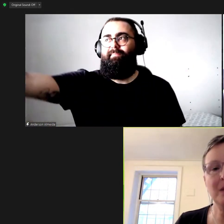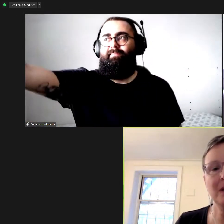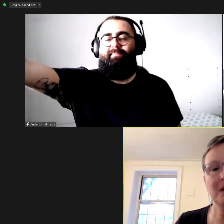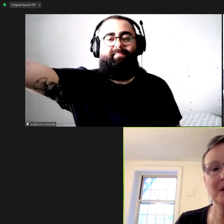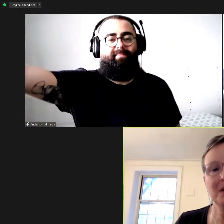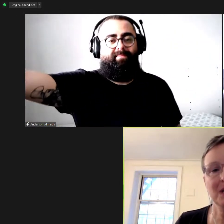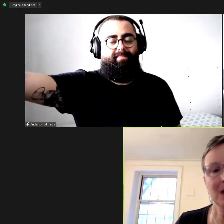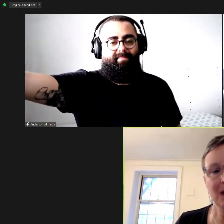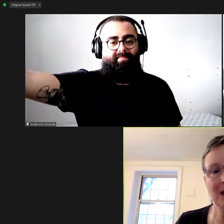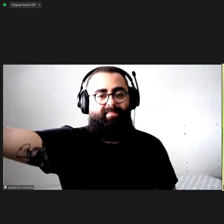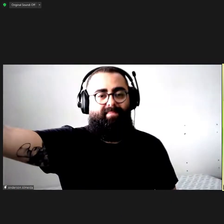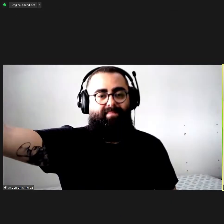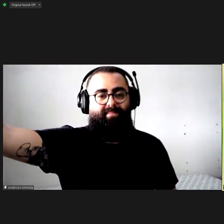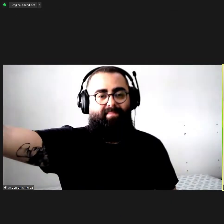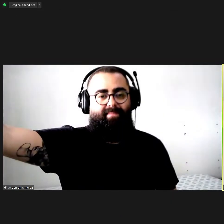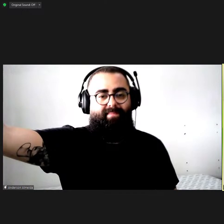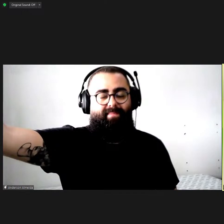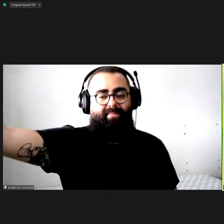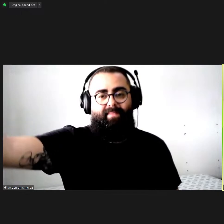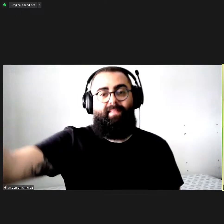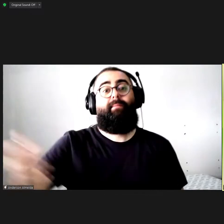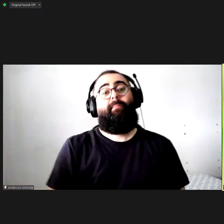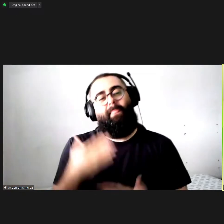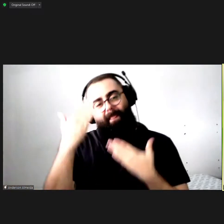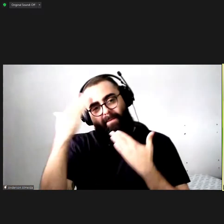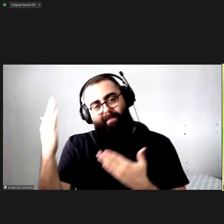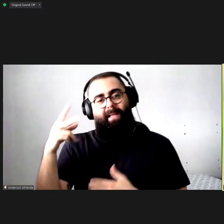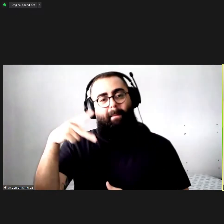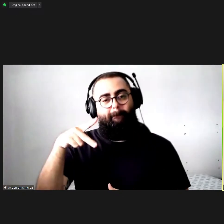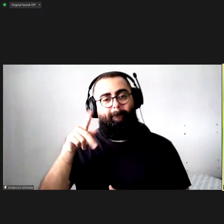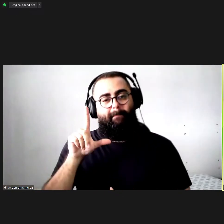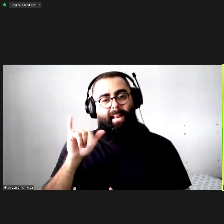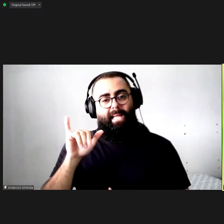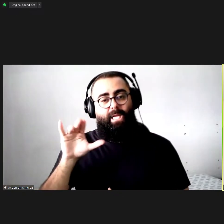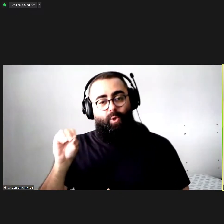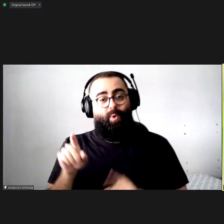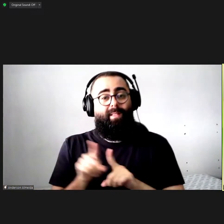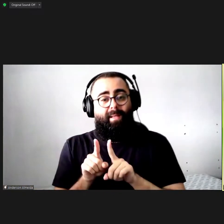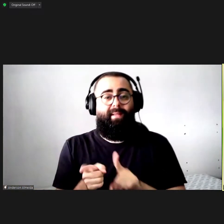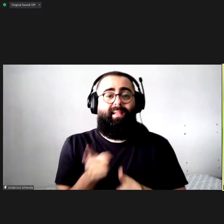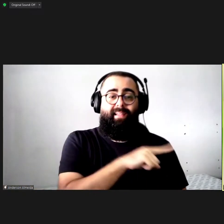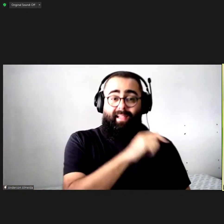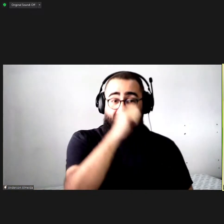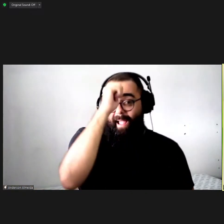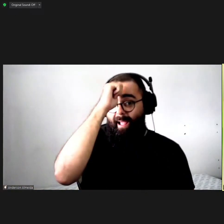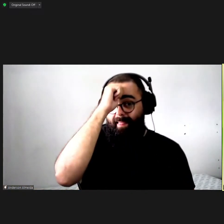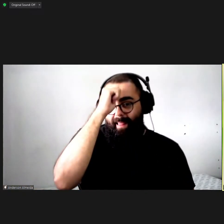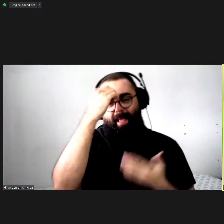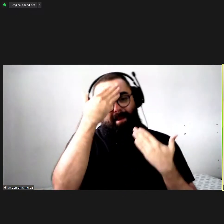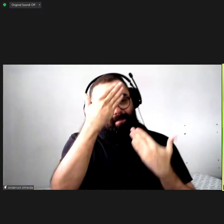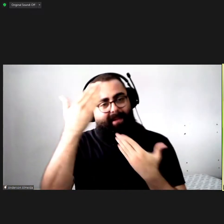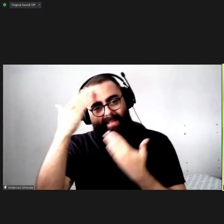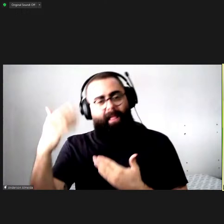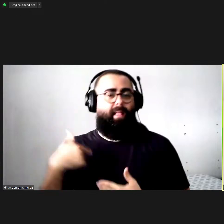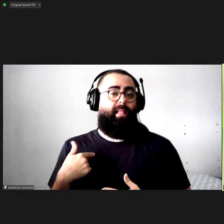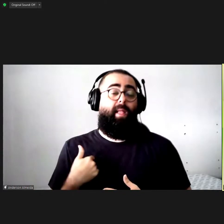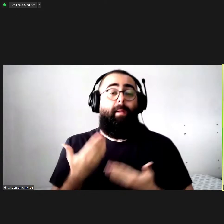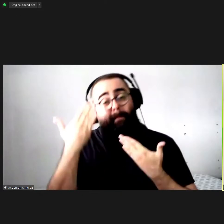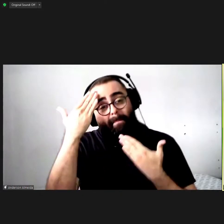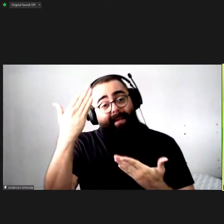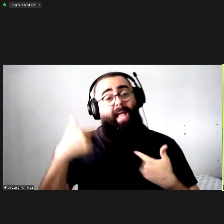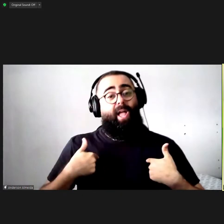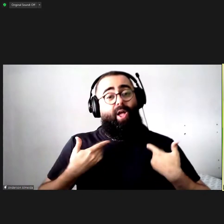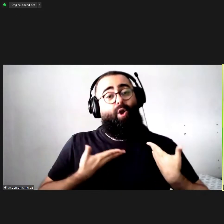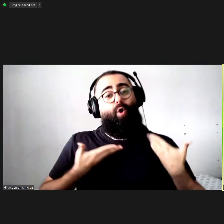Thank you, Plínio, and thank you, Andre. I appreciate being invited. I appreciate having the opportunity to talk about